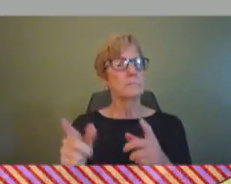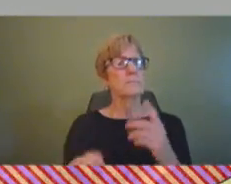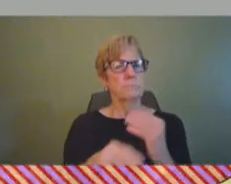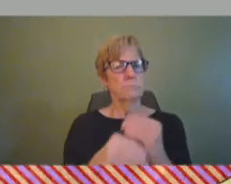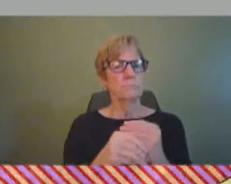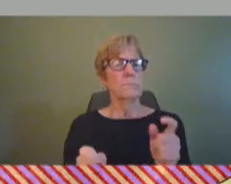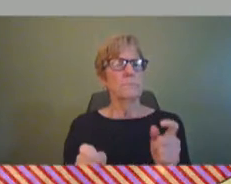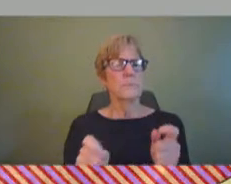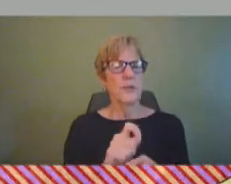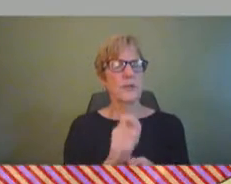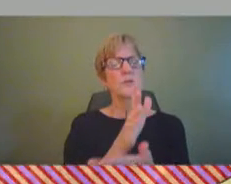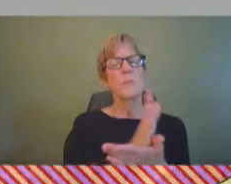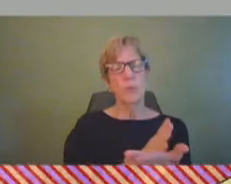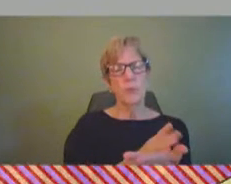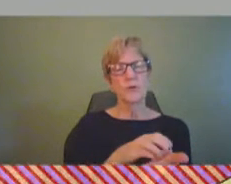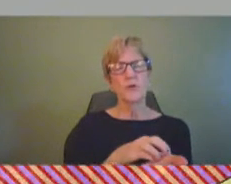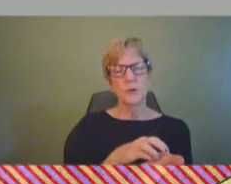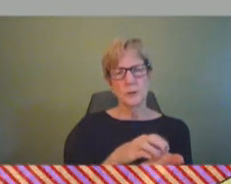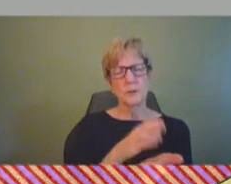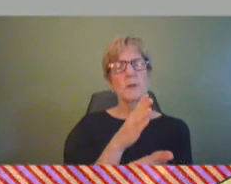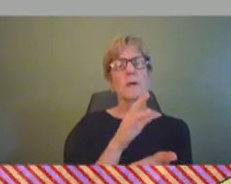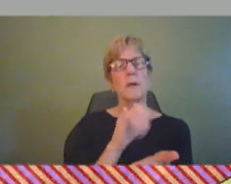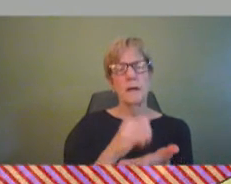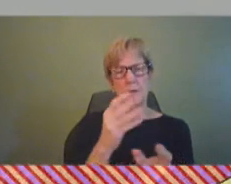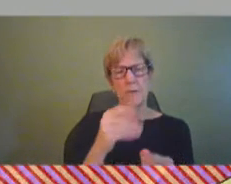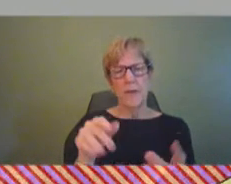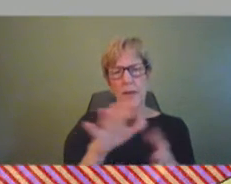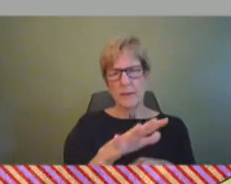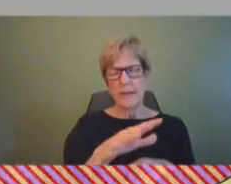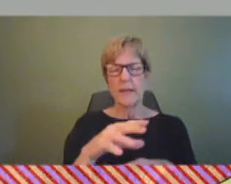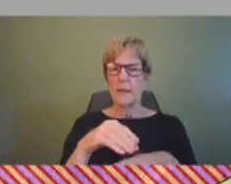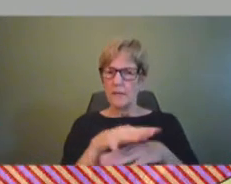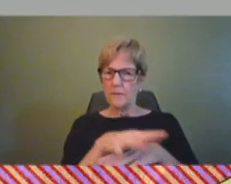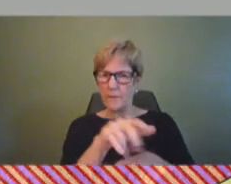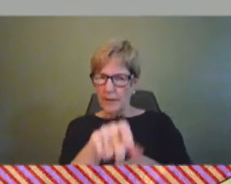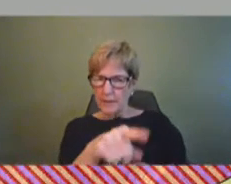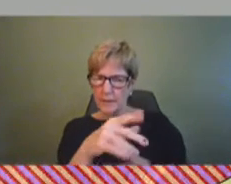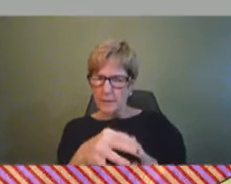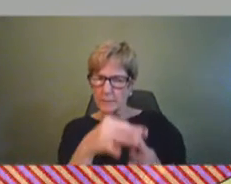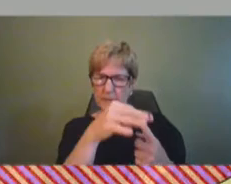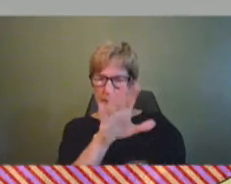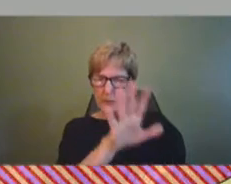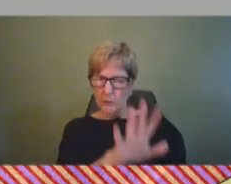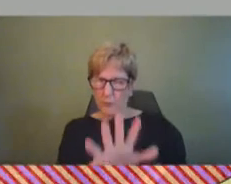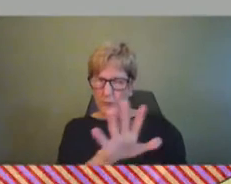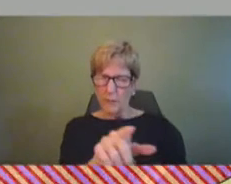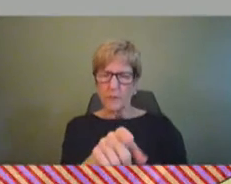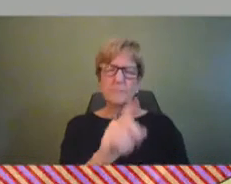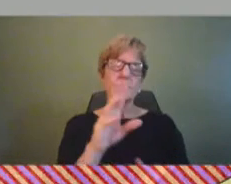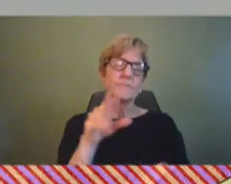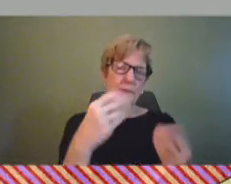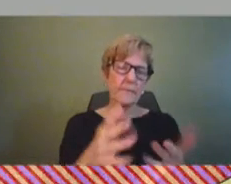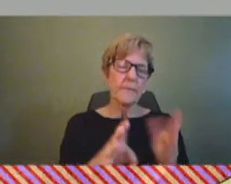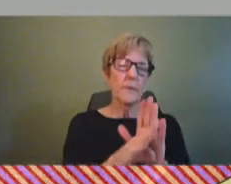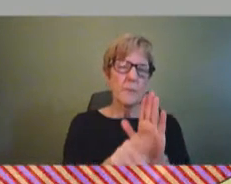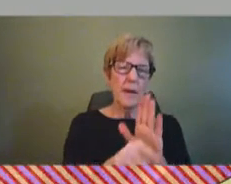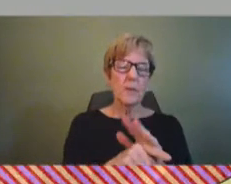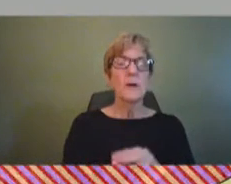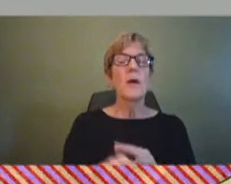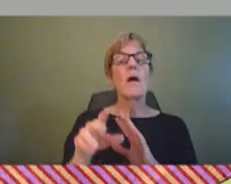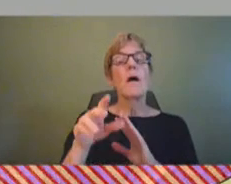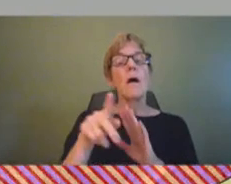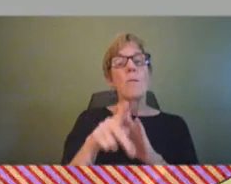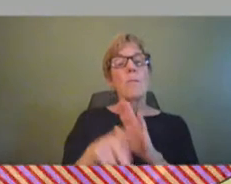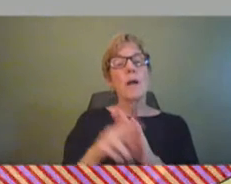portion uh of that just to affect this uh particular spot uh just to give you some background so the policy map does call for Community